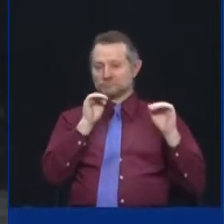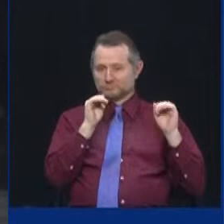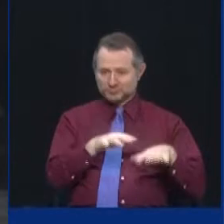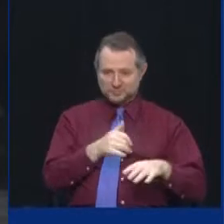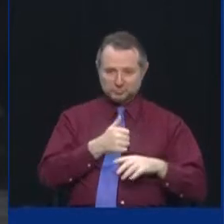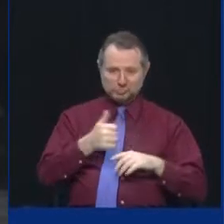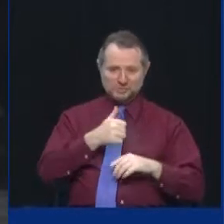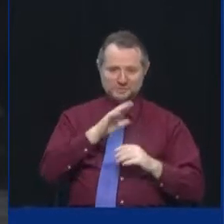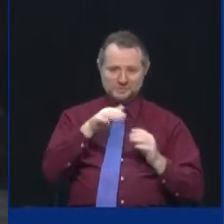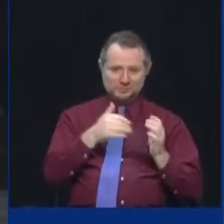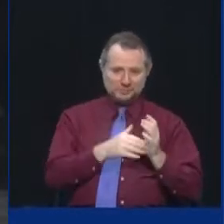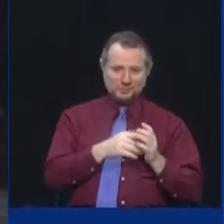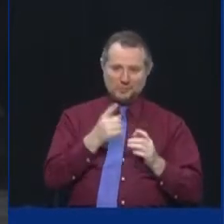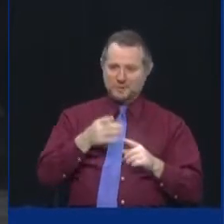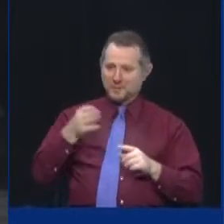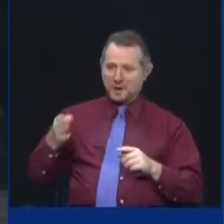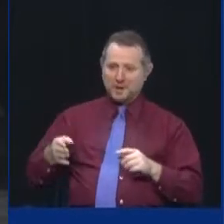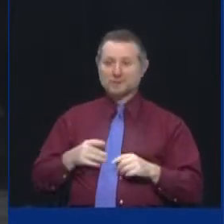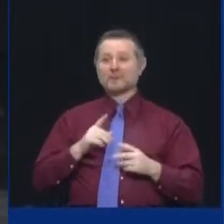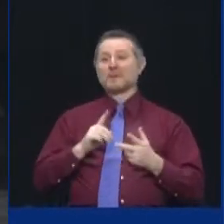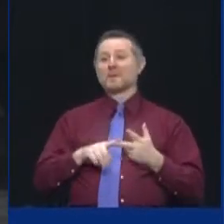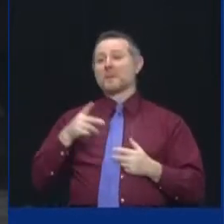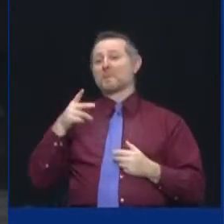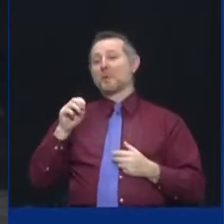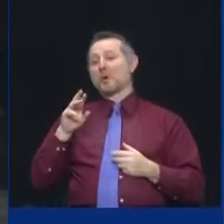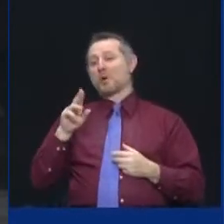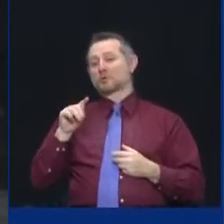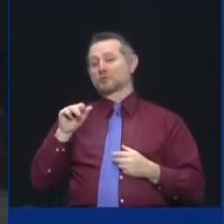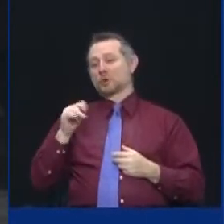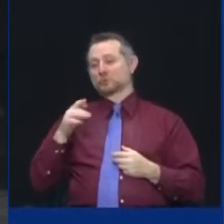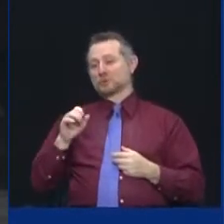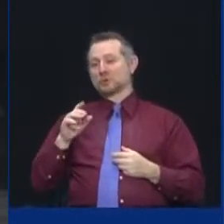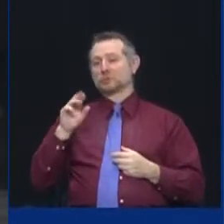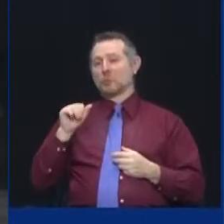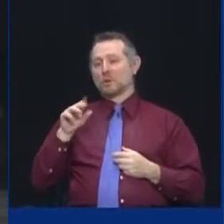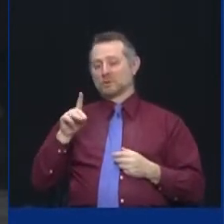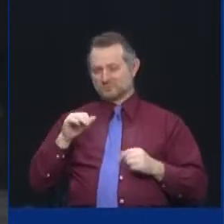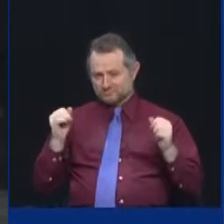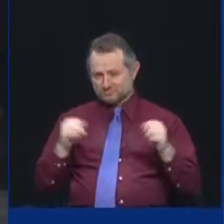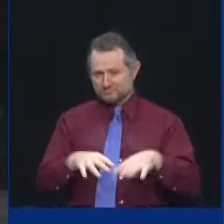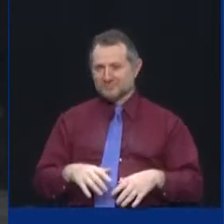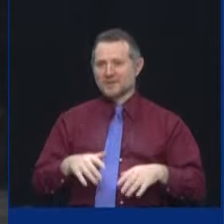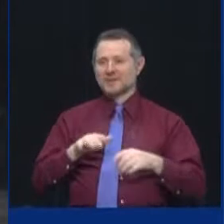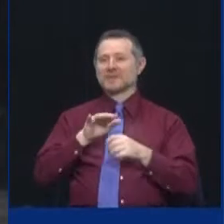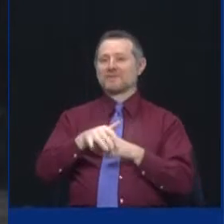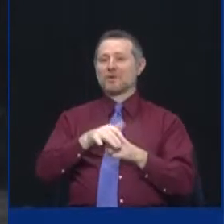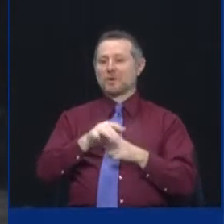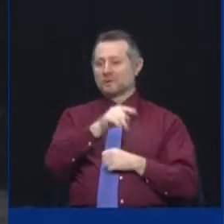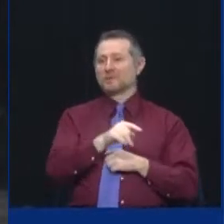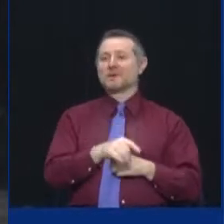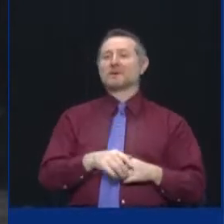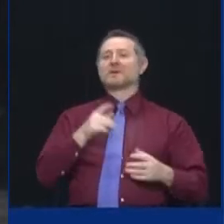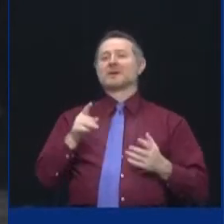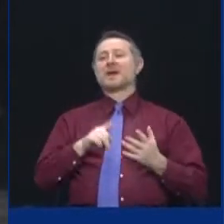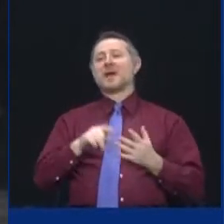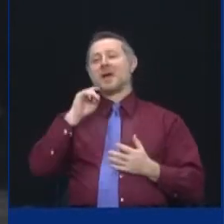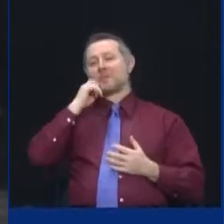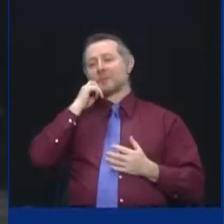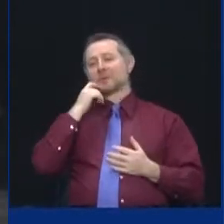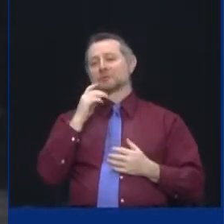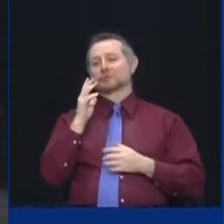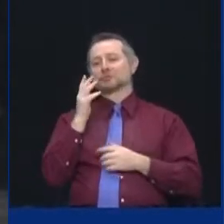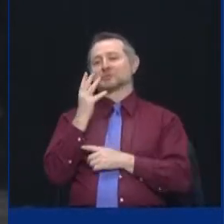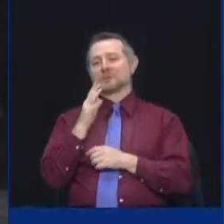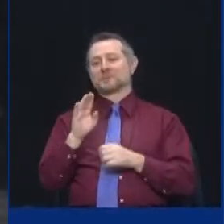here, the Portage Road Transportation Center in Niagara Falls, and the Apple Tree Business Park, where we